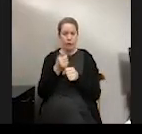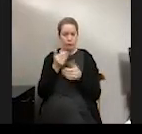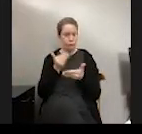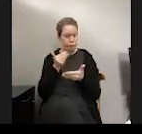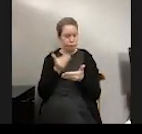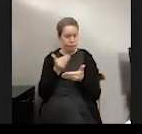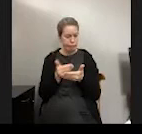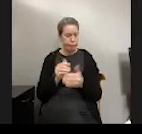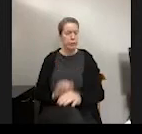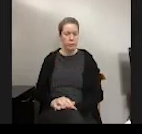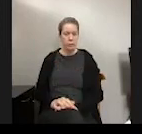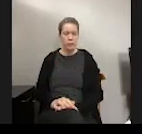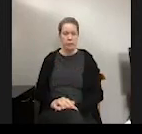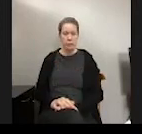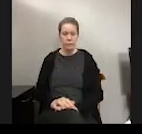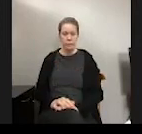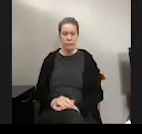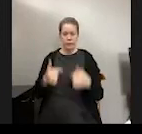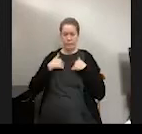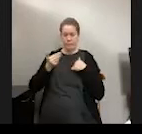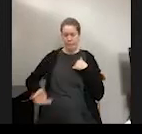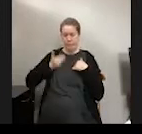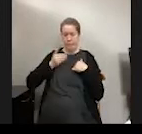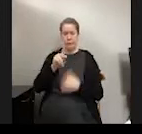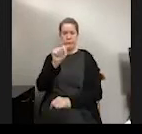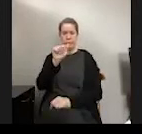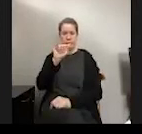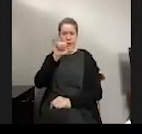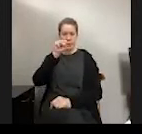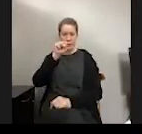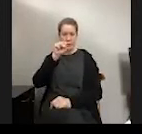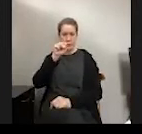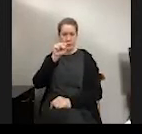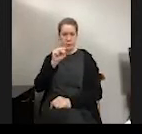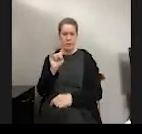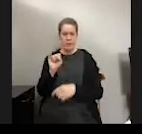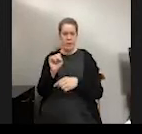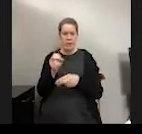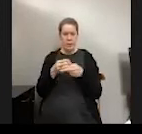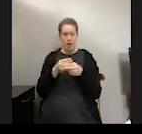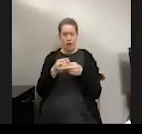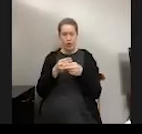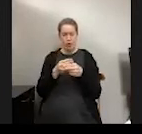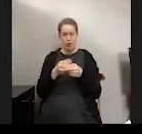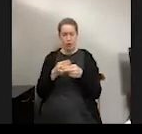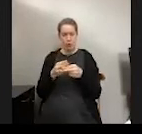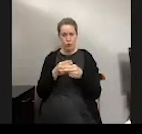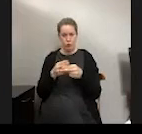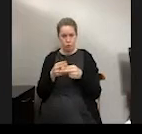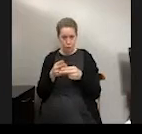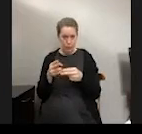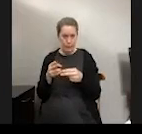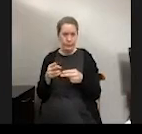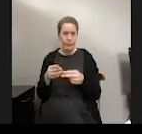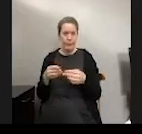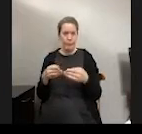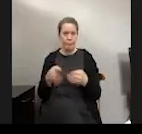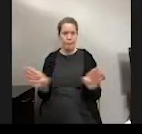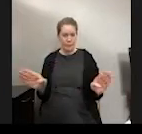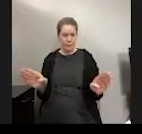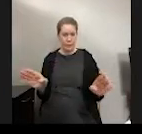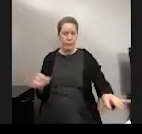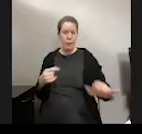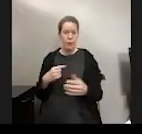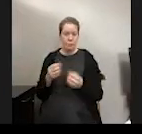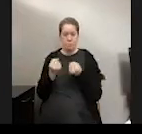And for myself, my name is Kais. I am the Interim Public Programming and Partnerships Manager at Workman Arts. We are a multidisciplinary